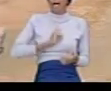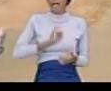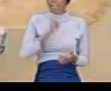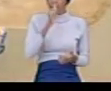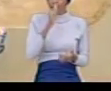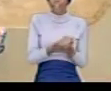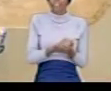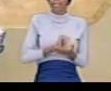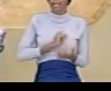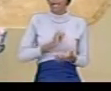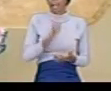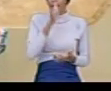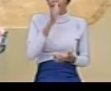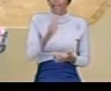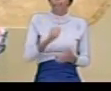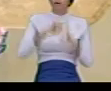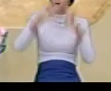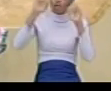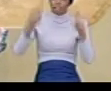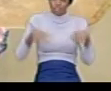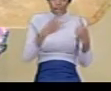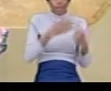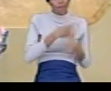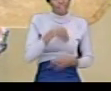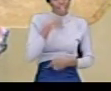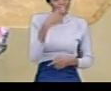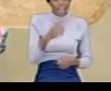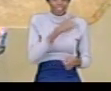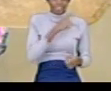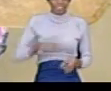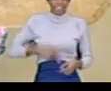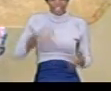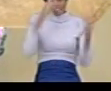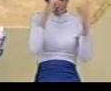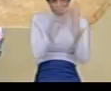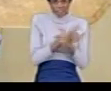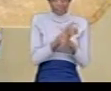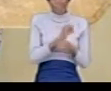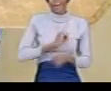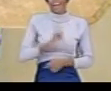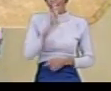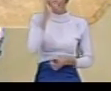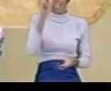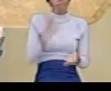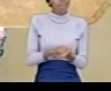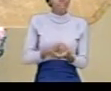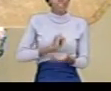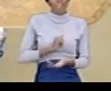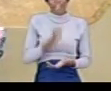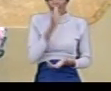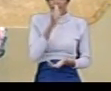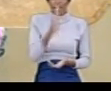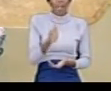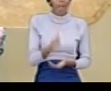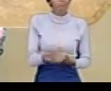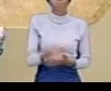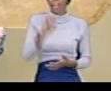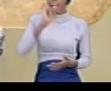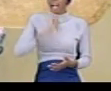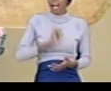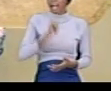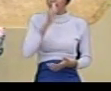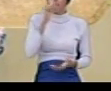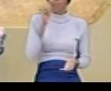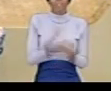and I am that I am. Go and tell Pharaoh, I am that I am, I